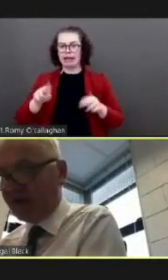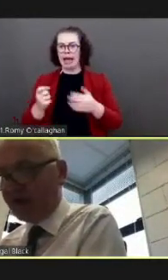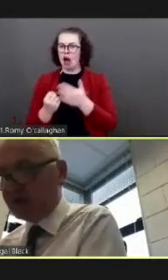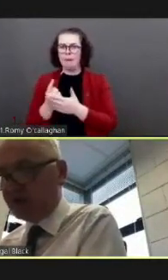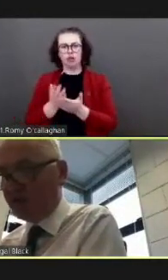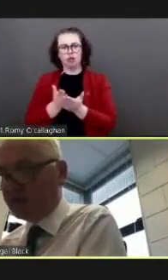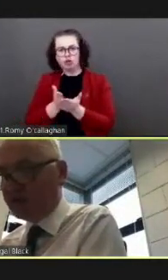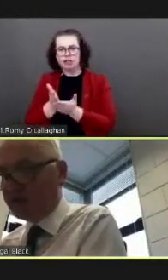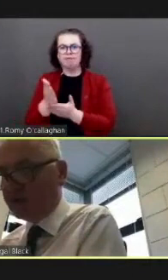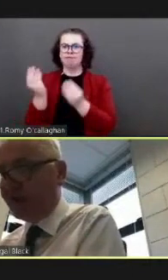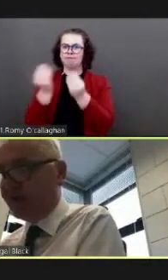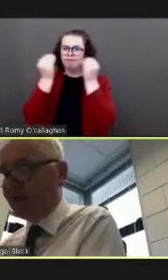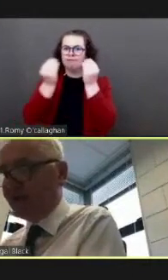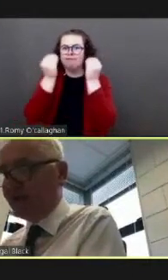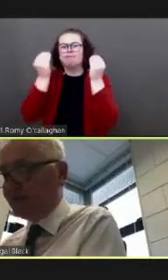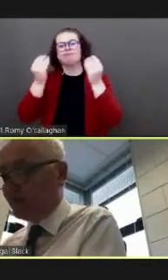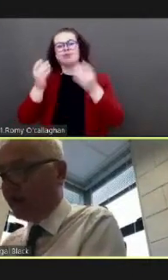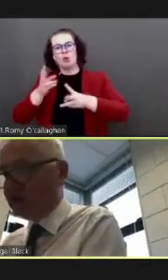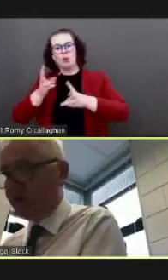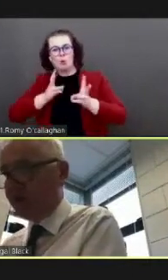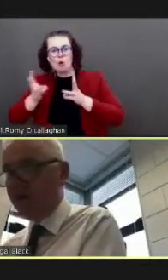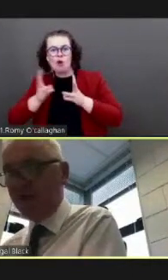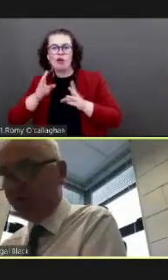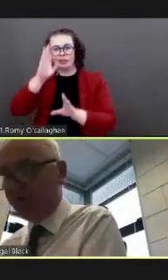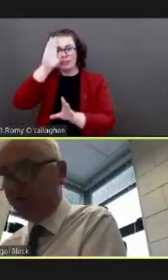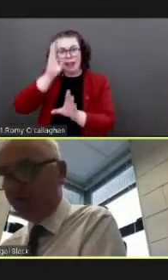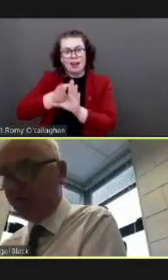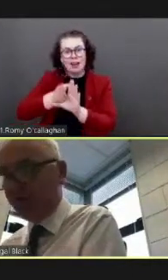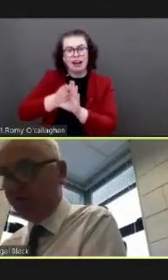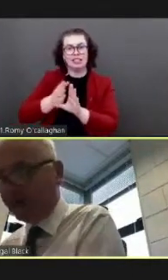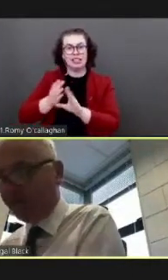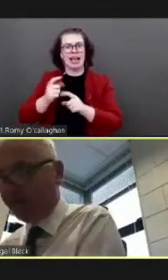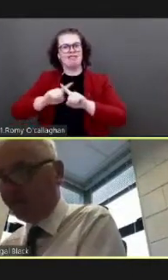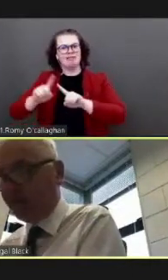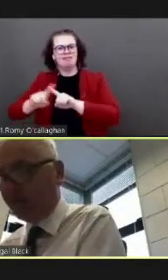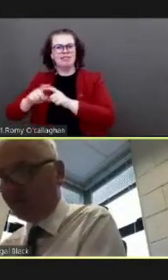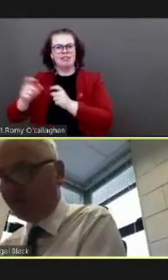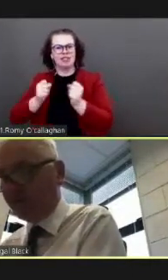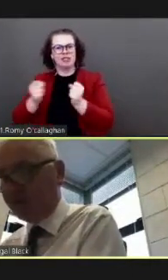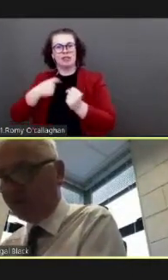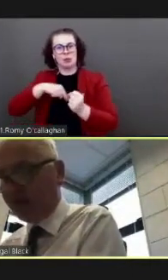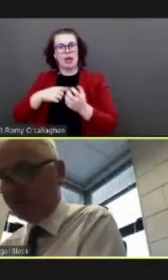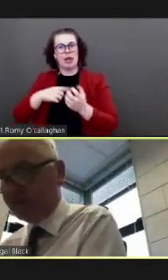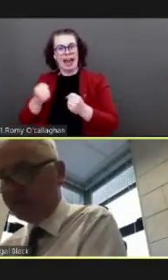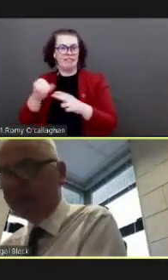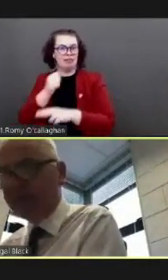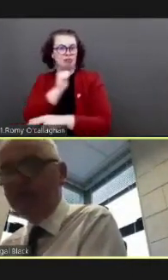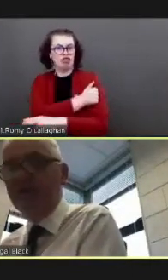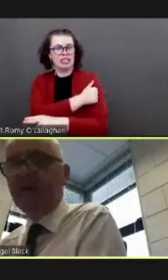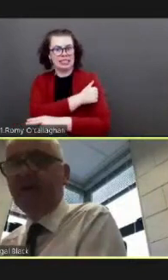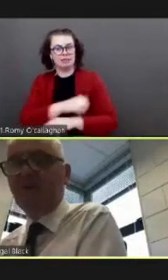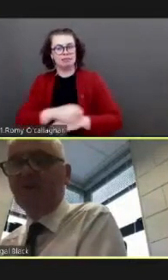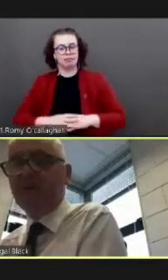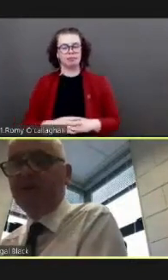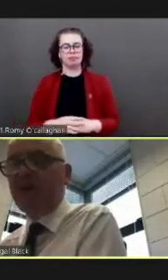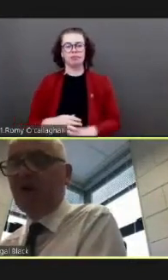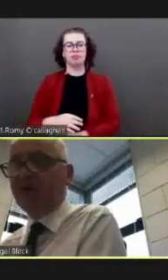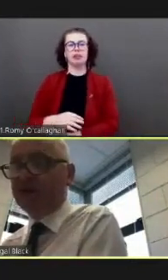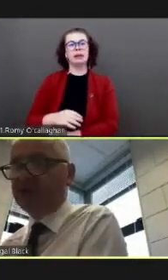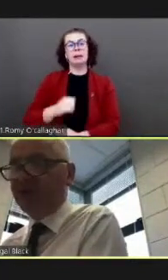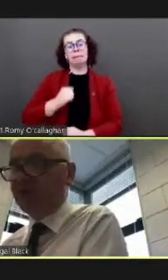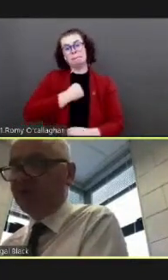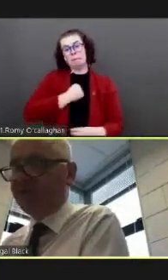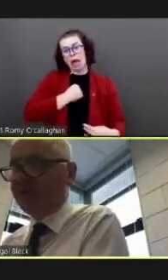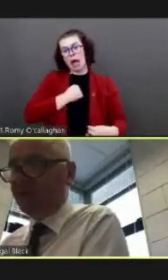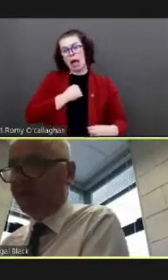through education, work training, psychology, and many other services that are offered while in prison. I suppose my